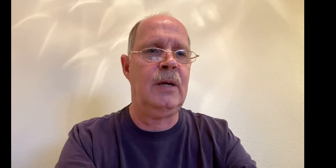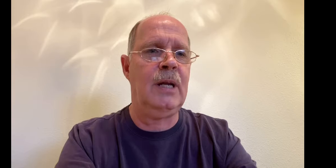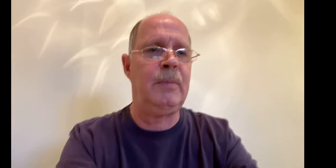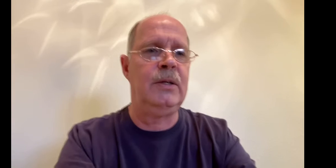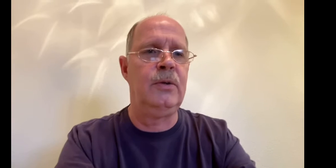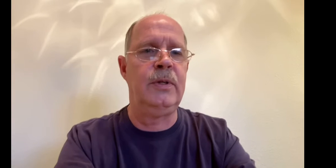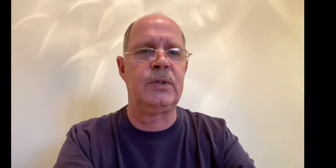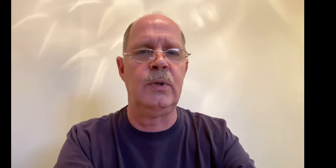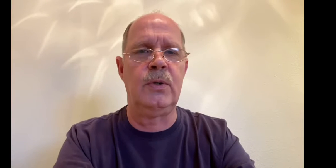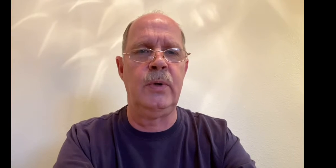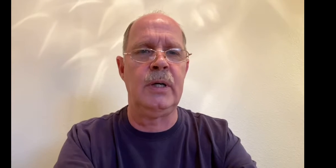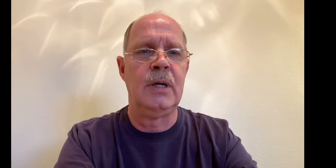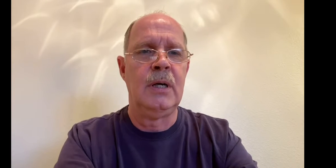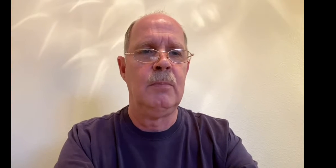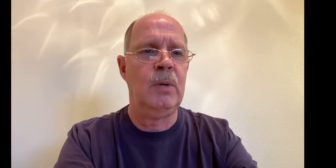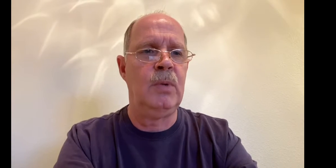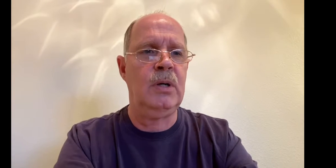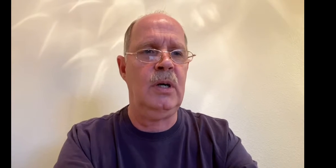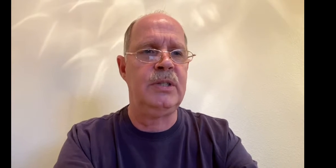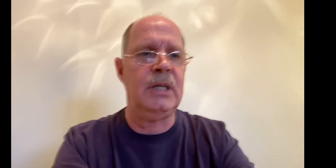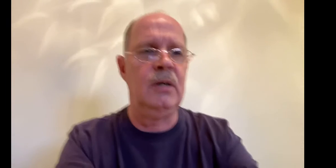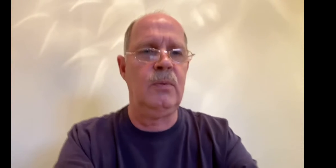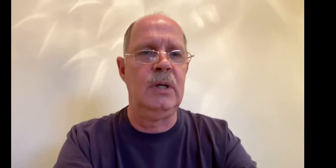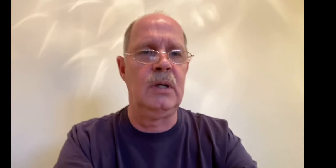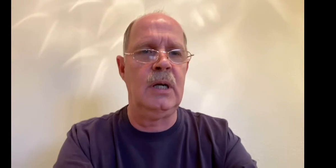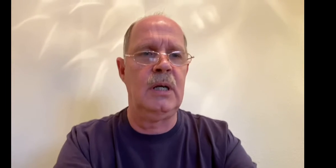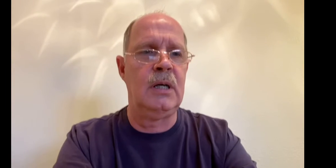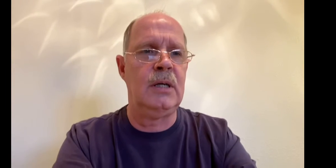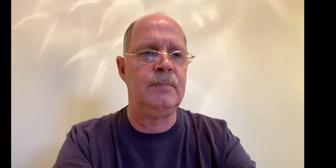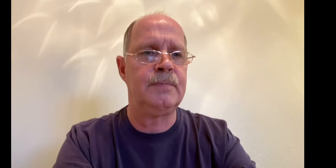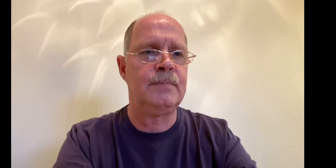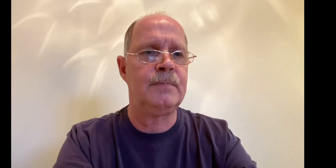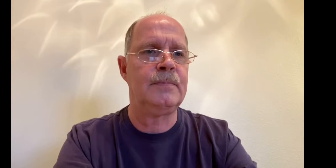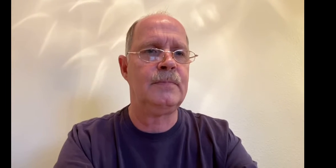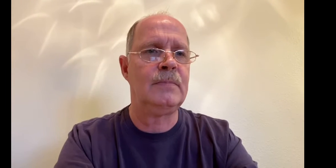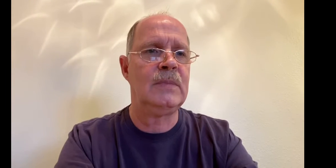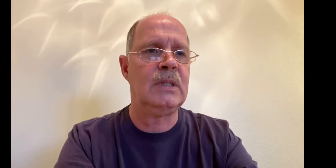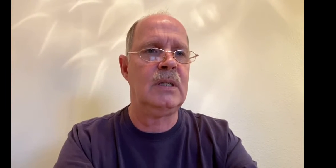pictures? Let me do this real quick, but because it will,